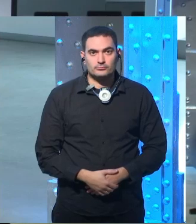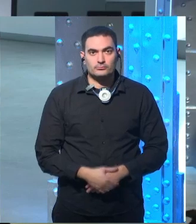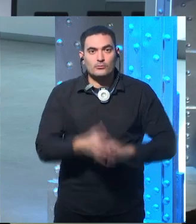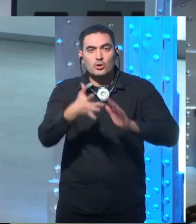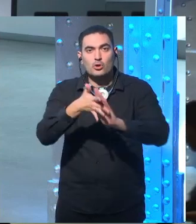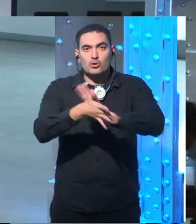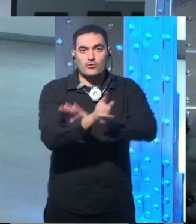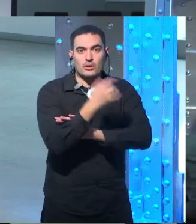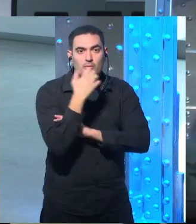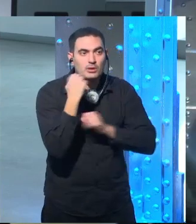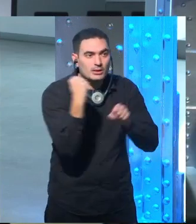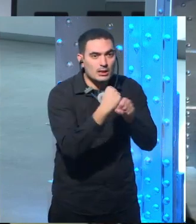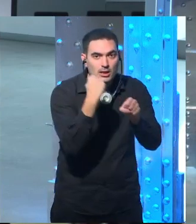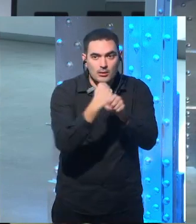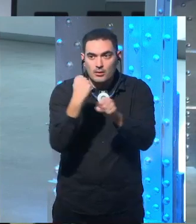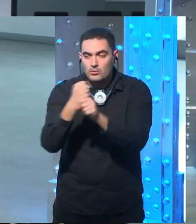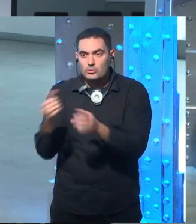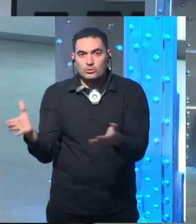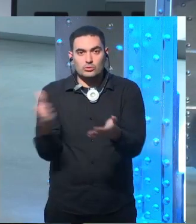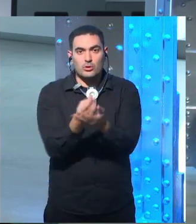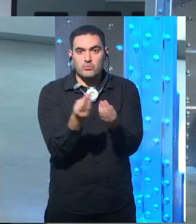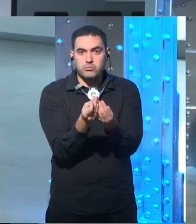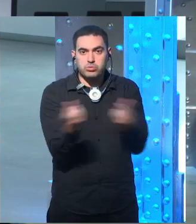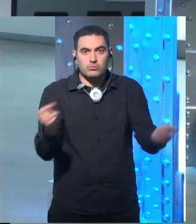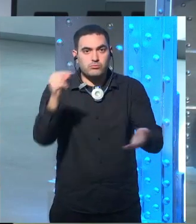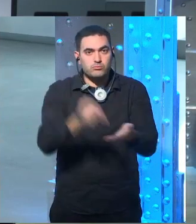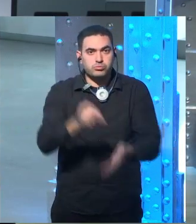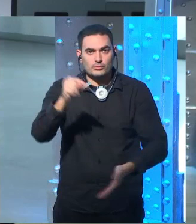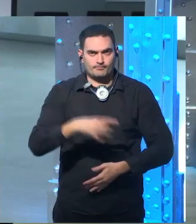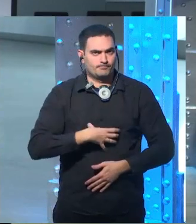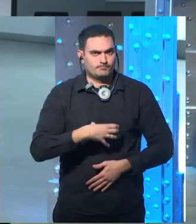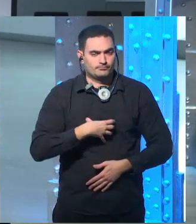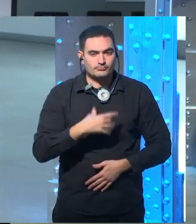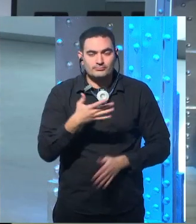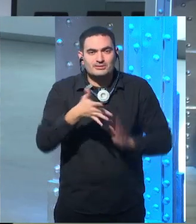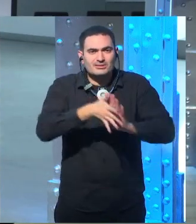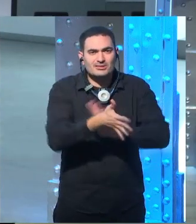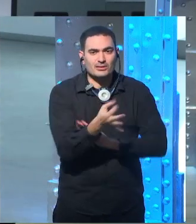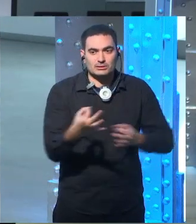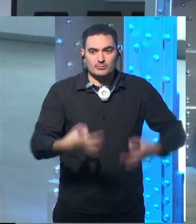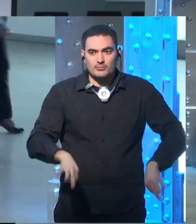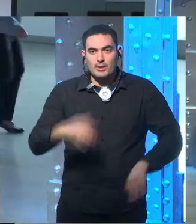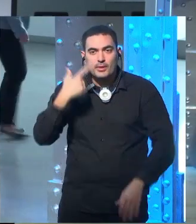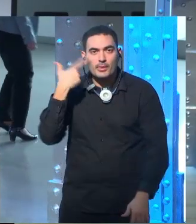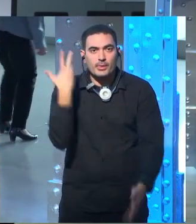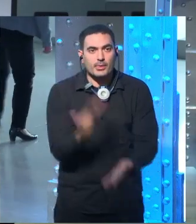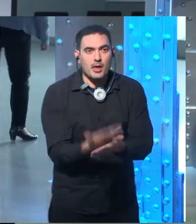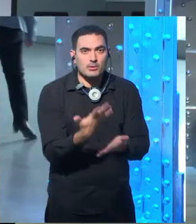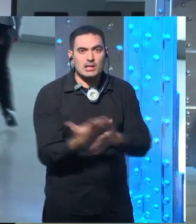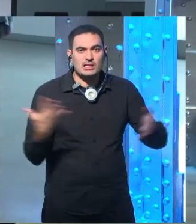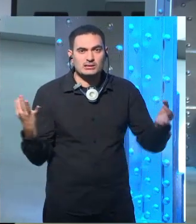jobs are going to disappear overnight. This simply shows the feasibility